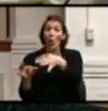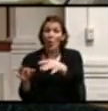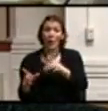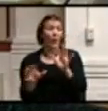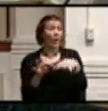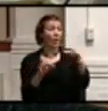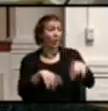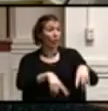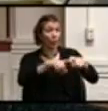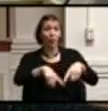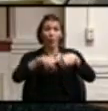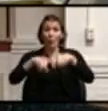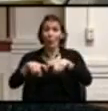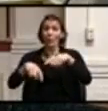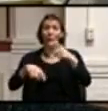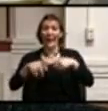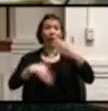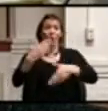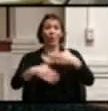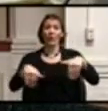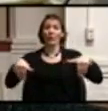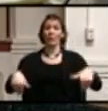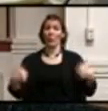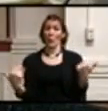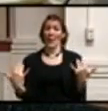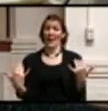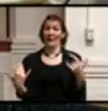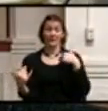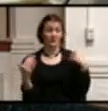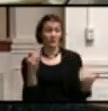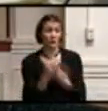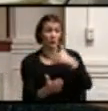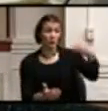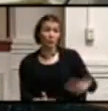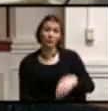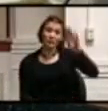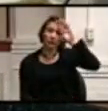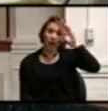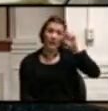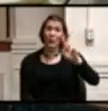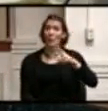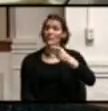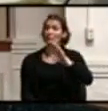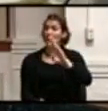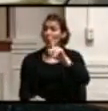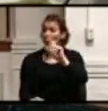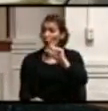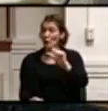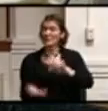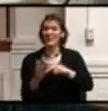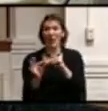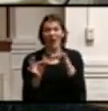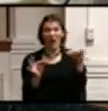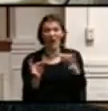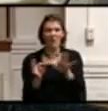prevent steps being taken from hiring a new firefighter or a new public works employee or any other